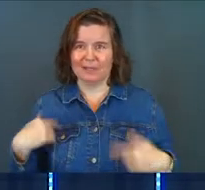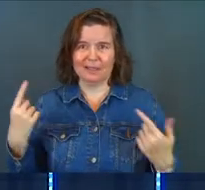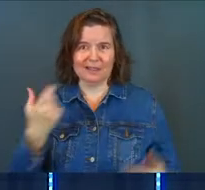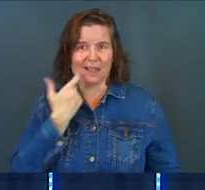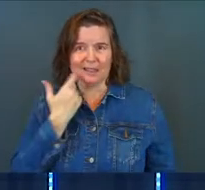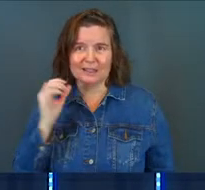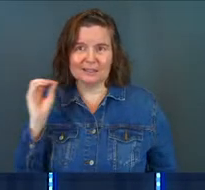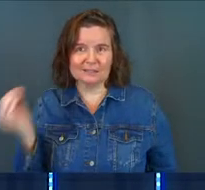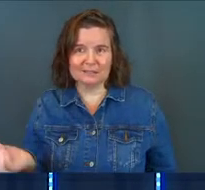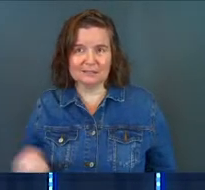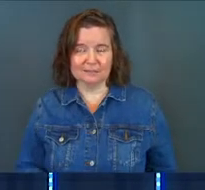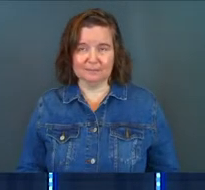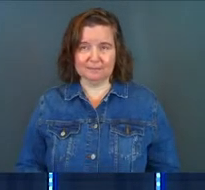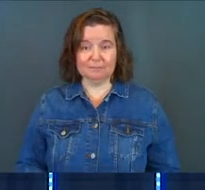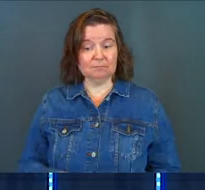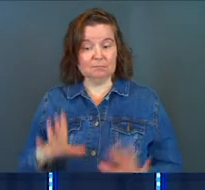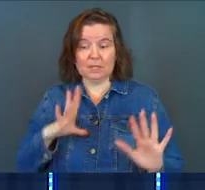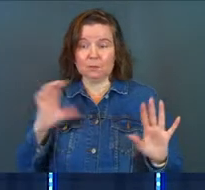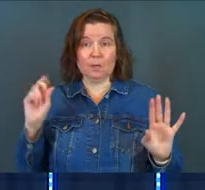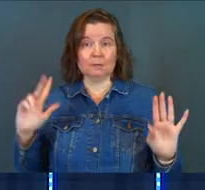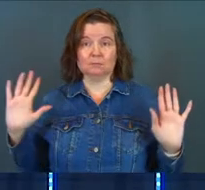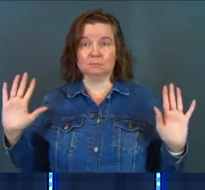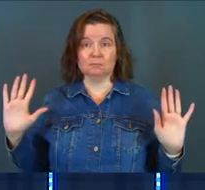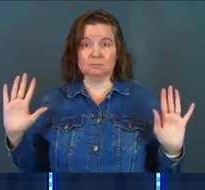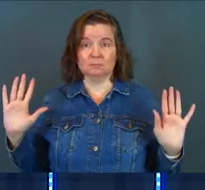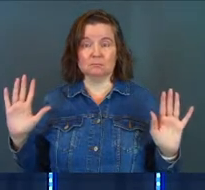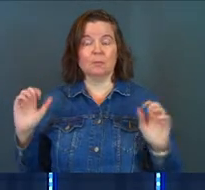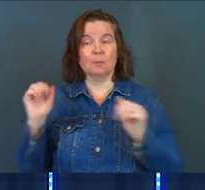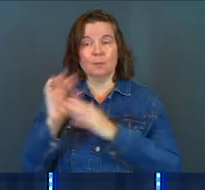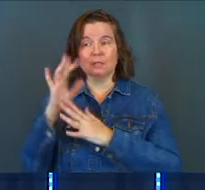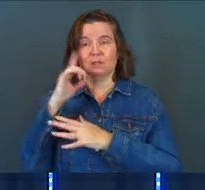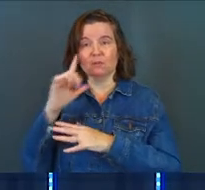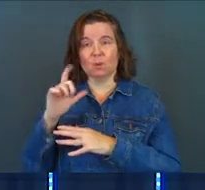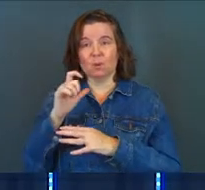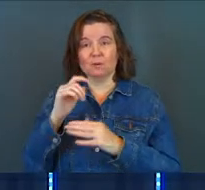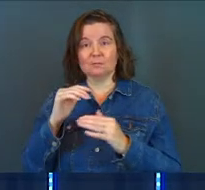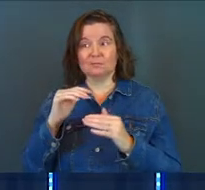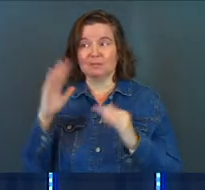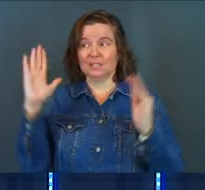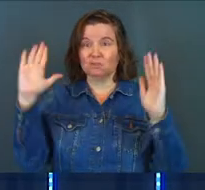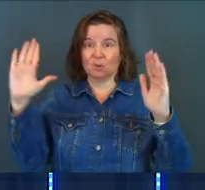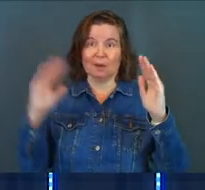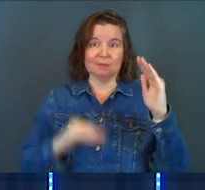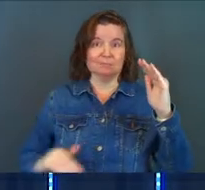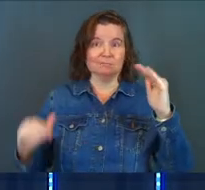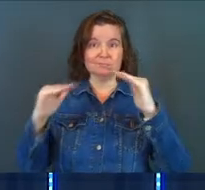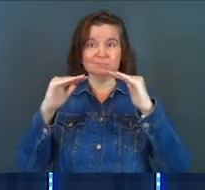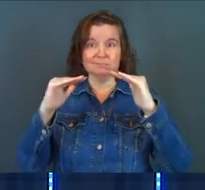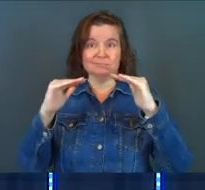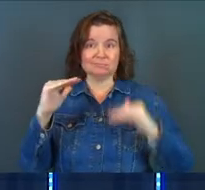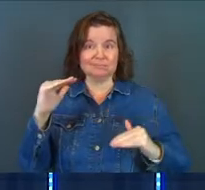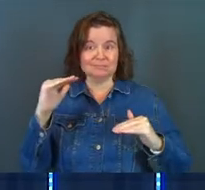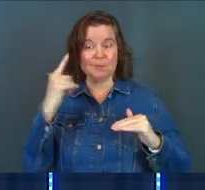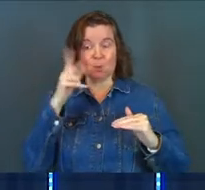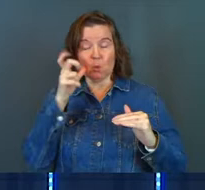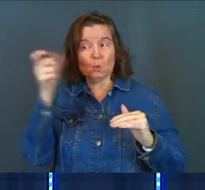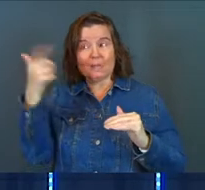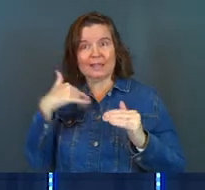lately. And that's okay. Praise him for his unequaled greatness. Praise him for who he is that